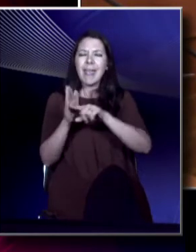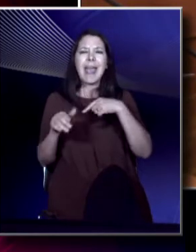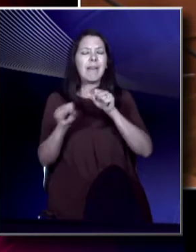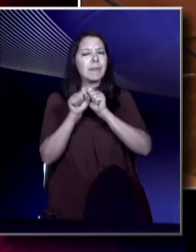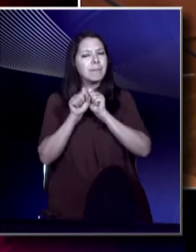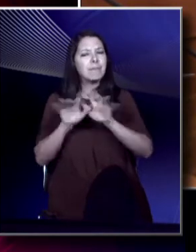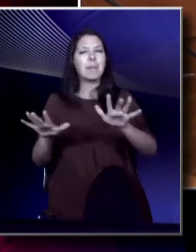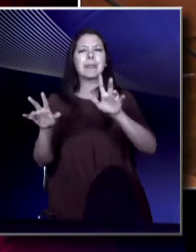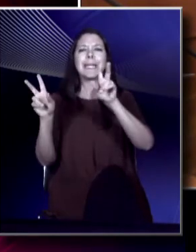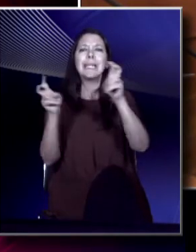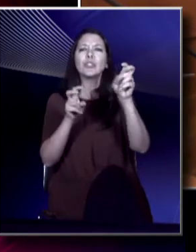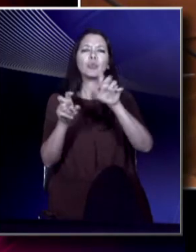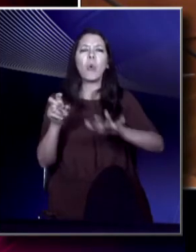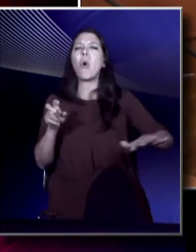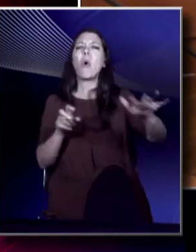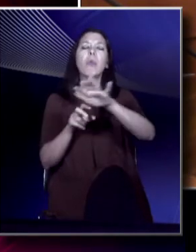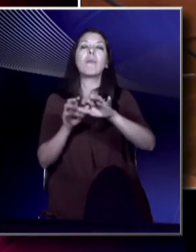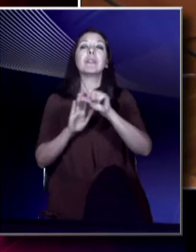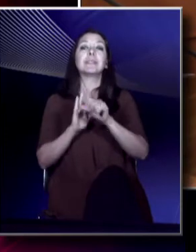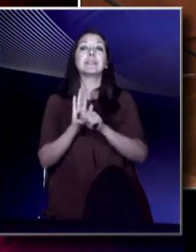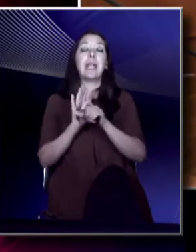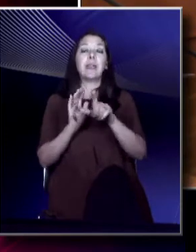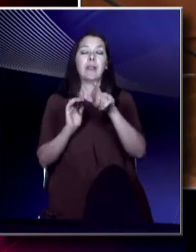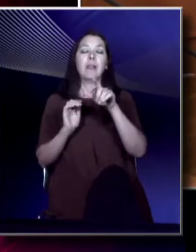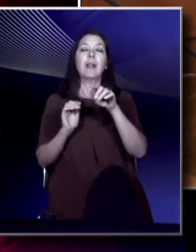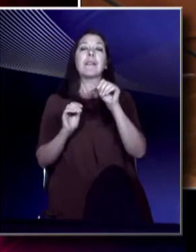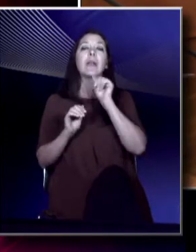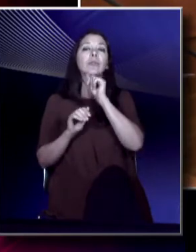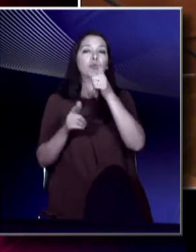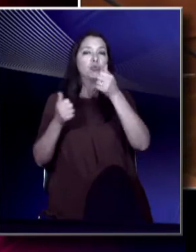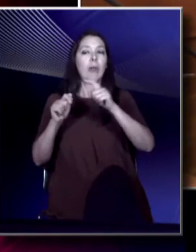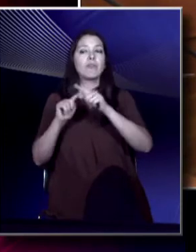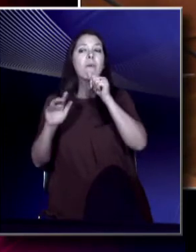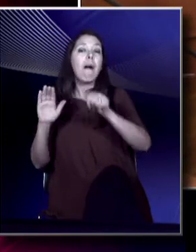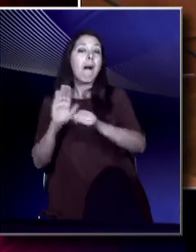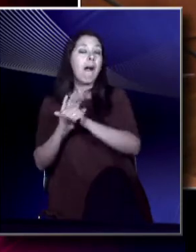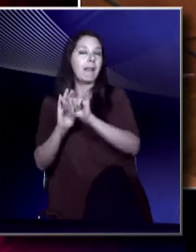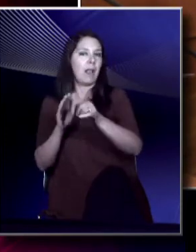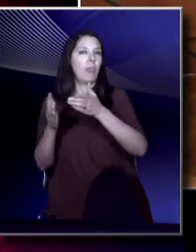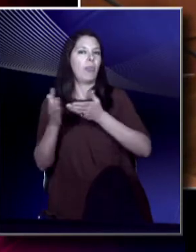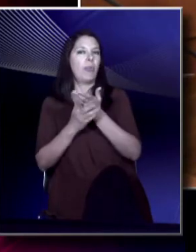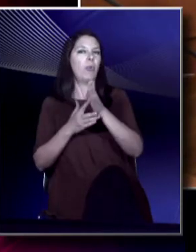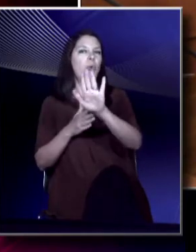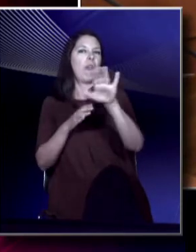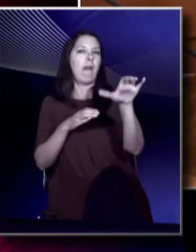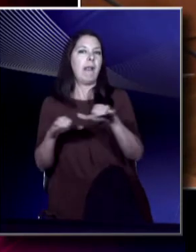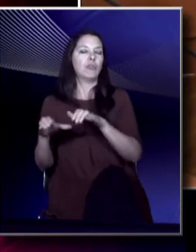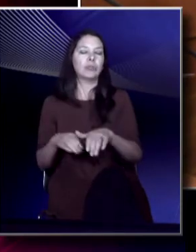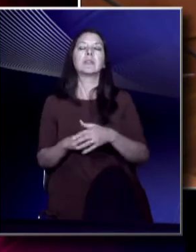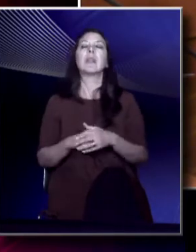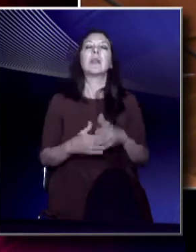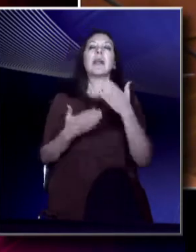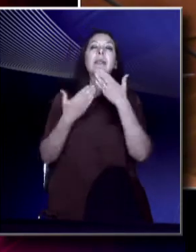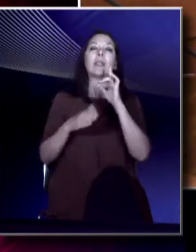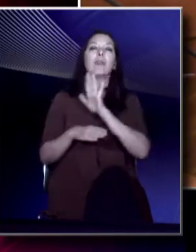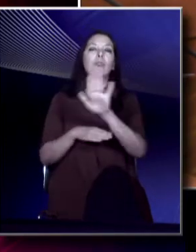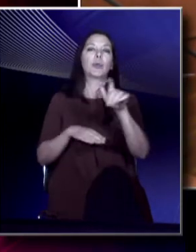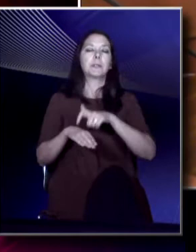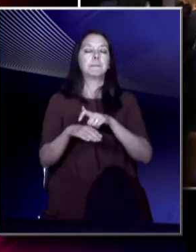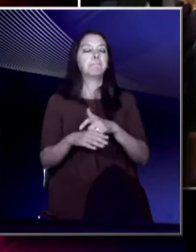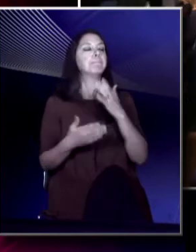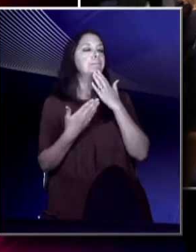North Central Regional Cooperative that she was looking to hide by her actions. Thank you for the extra time. Thank you, Mr. Green.